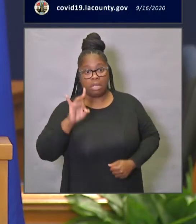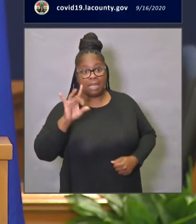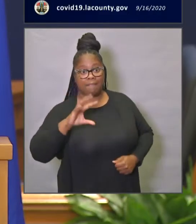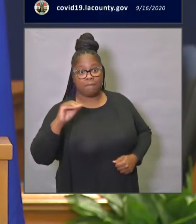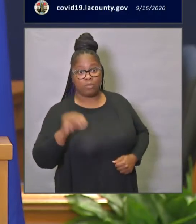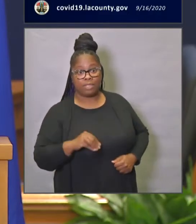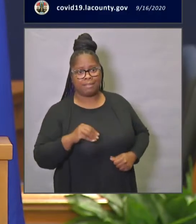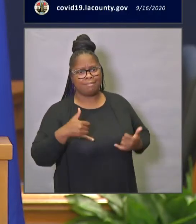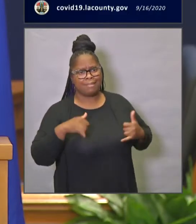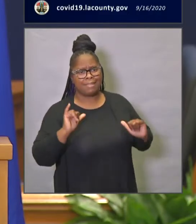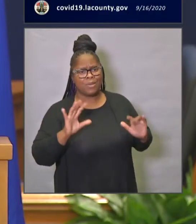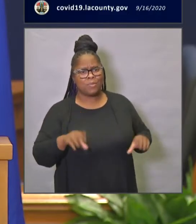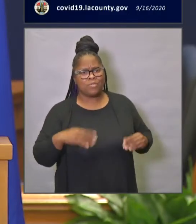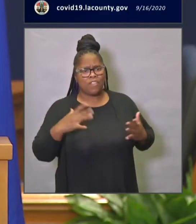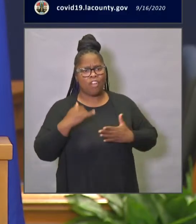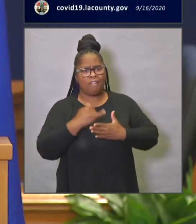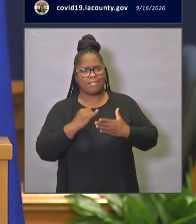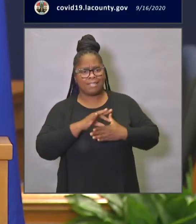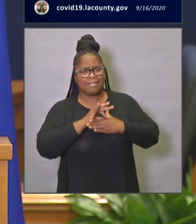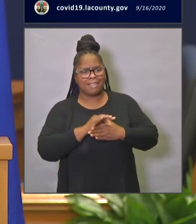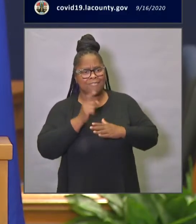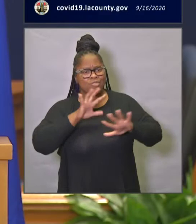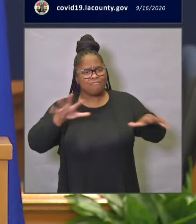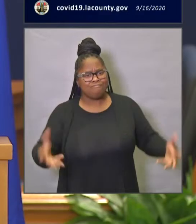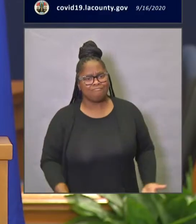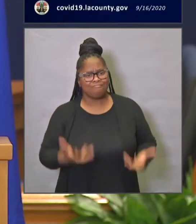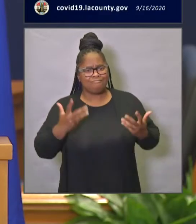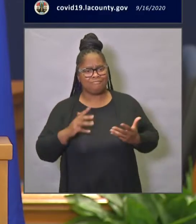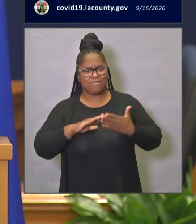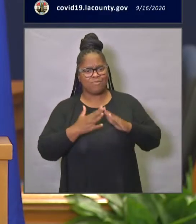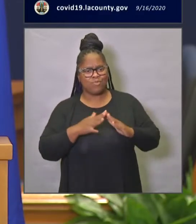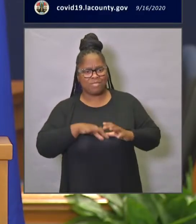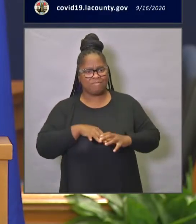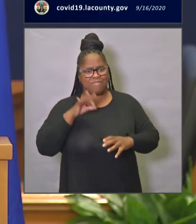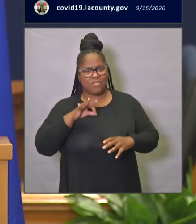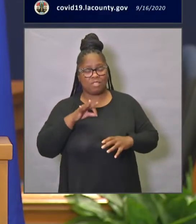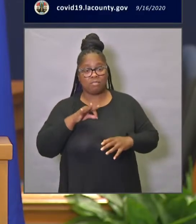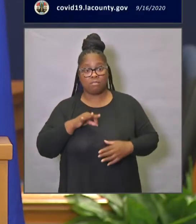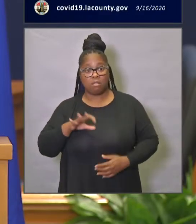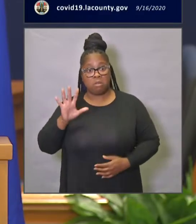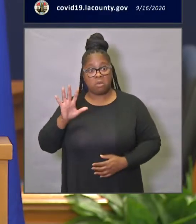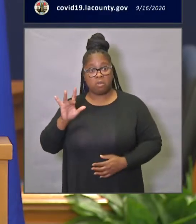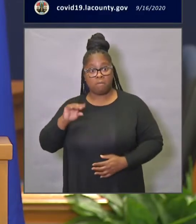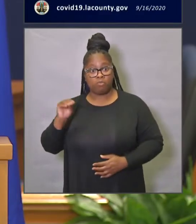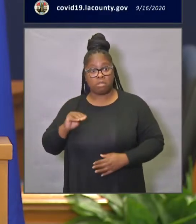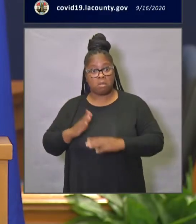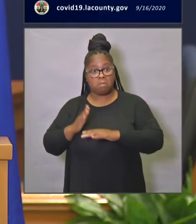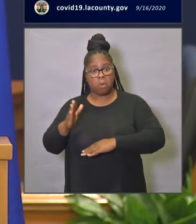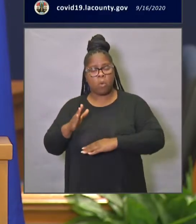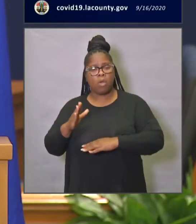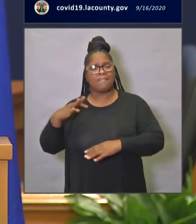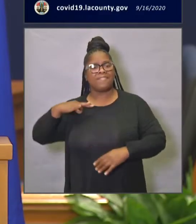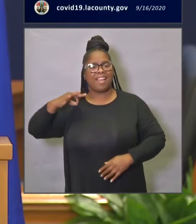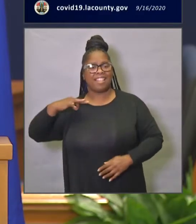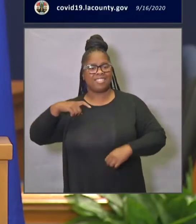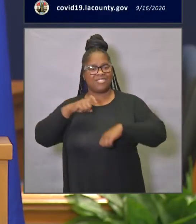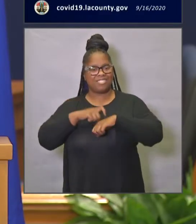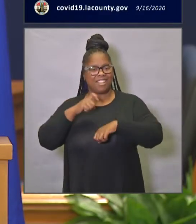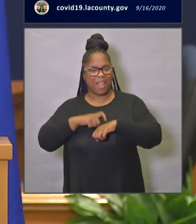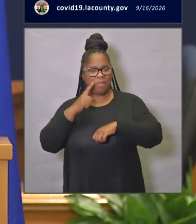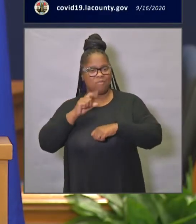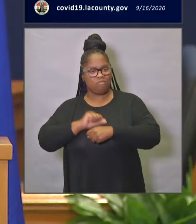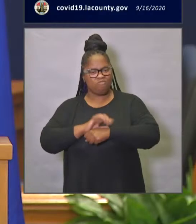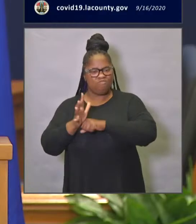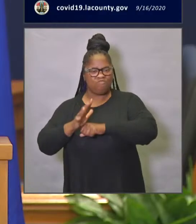artistic content to raise community spirits and morale, and over a quarter have volunteered time for coronavirus mitigation